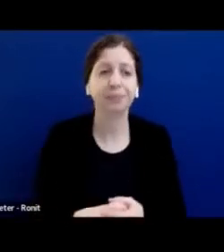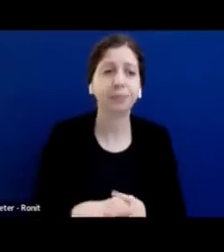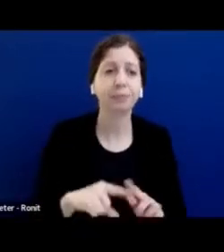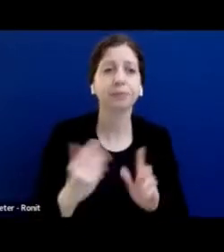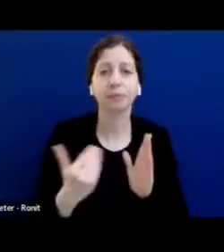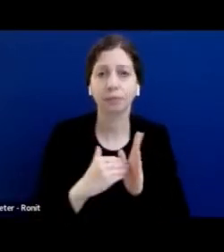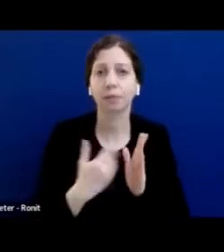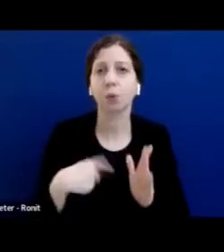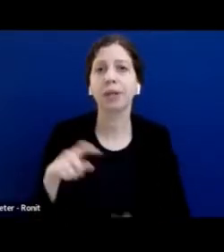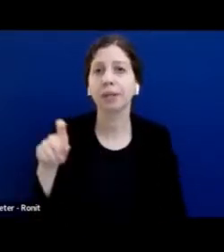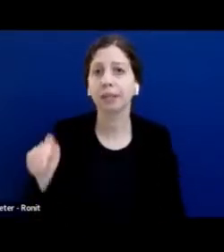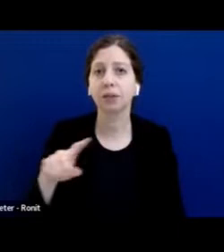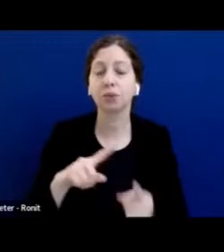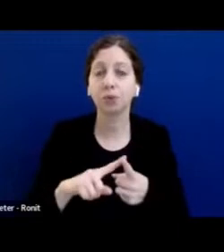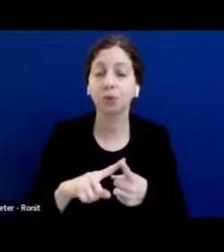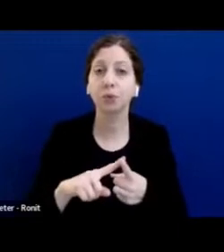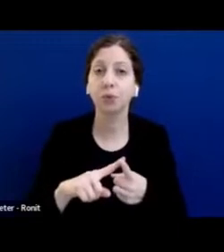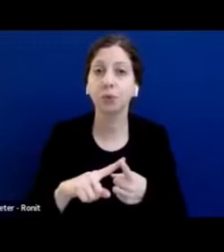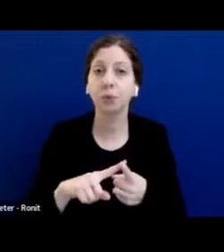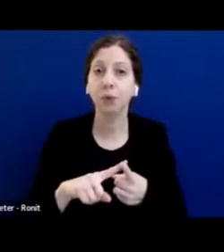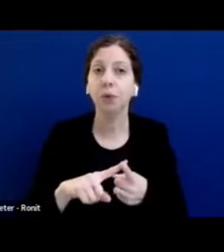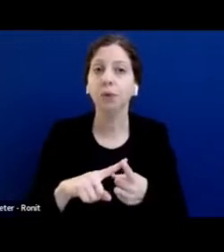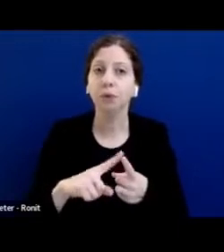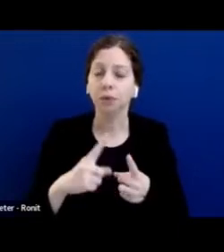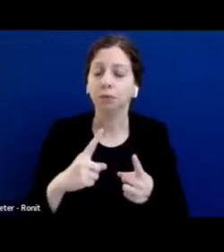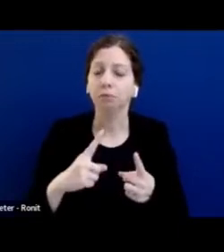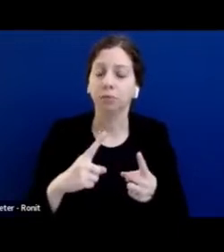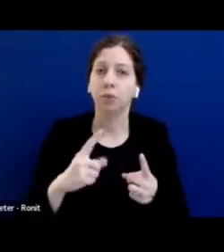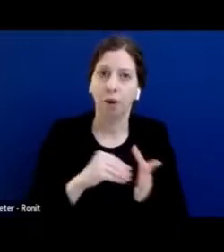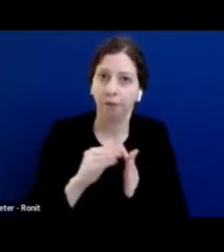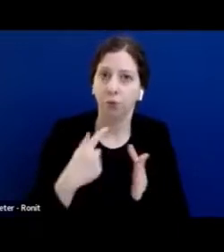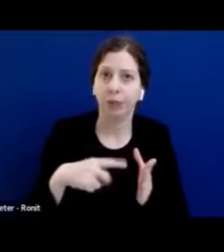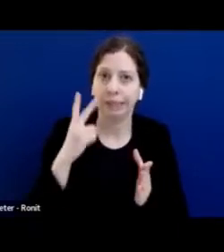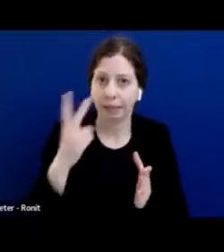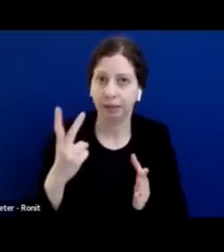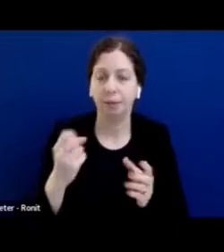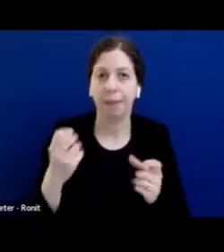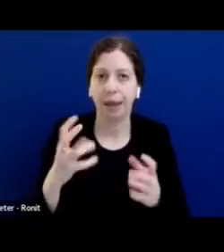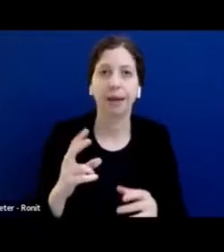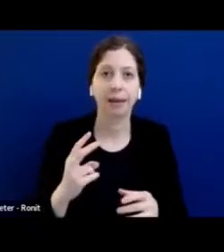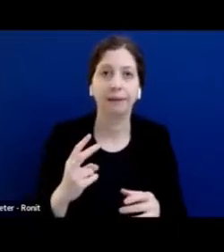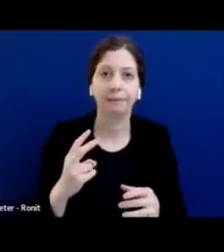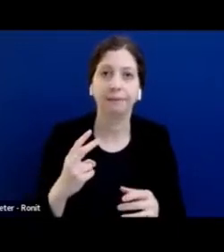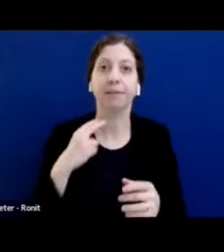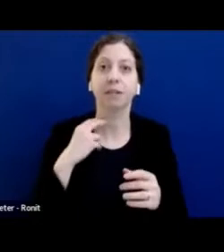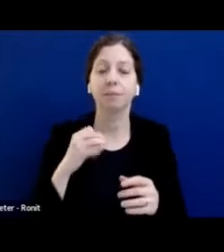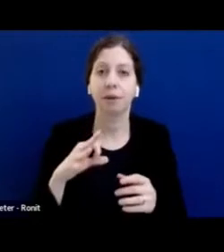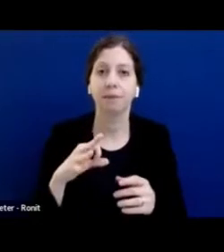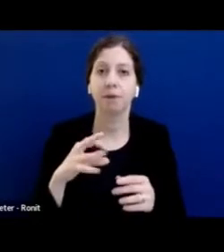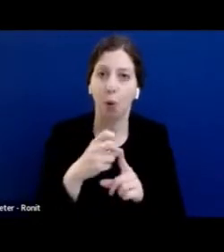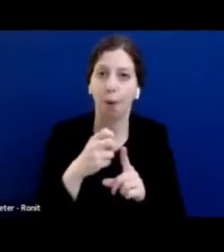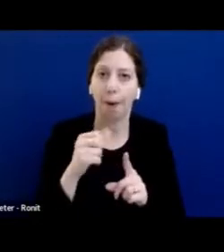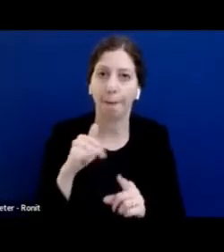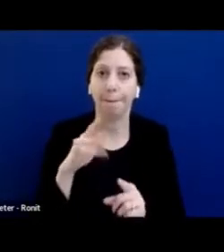that we need to go back. I think that that's something that we often see. Many victims of abuse often, again,